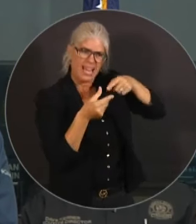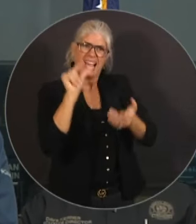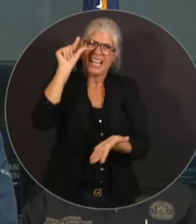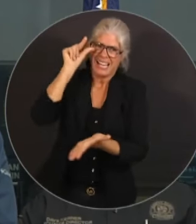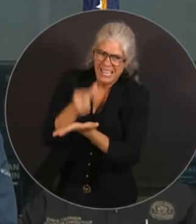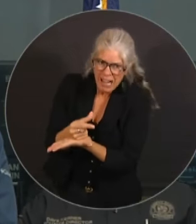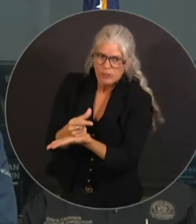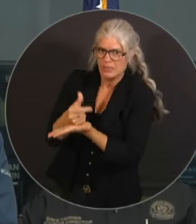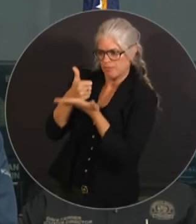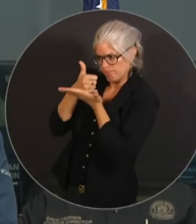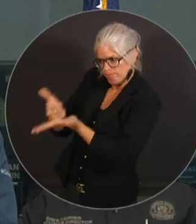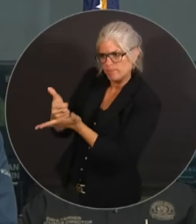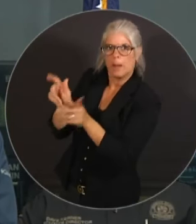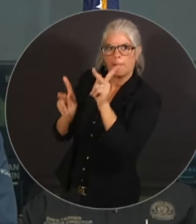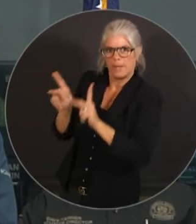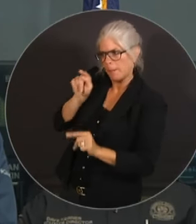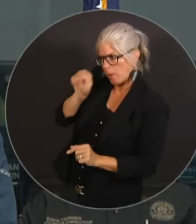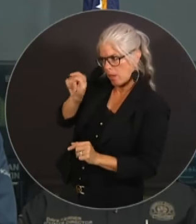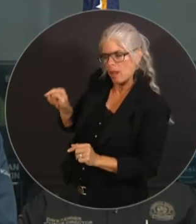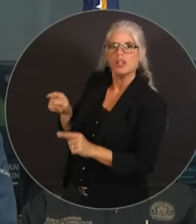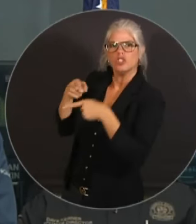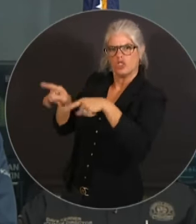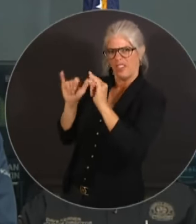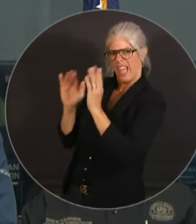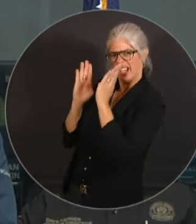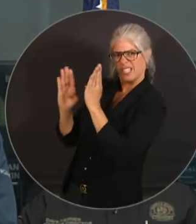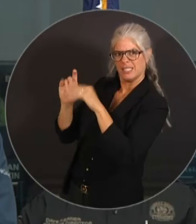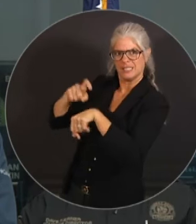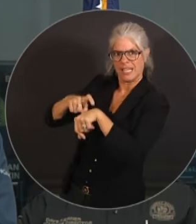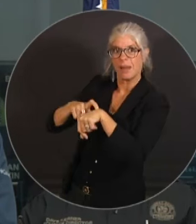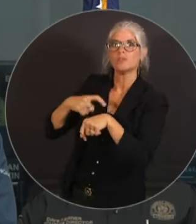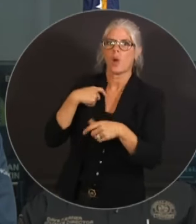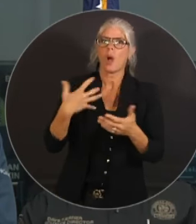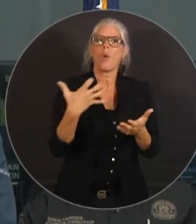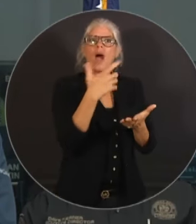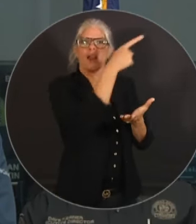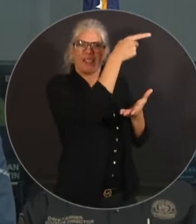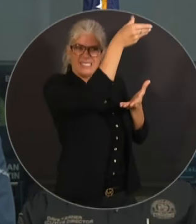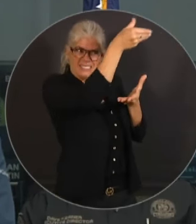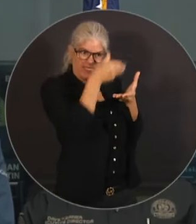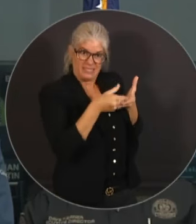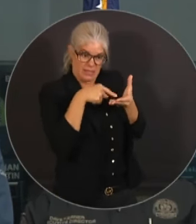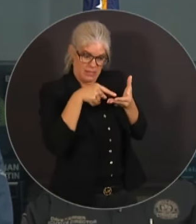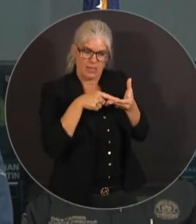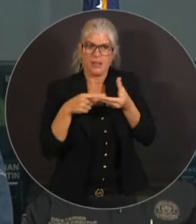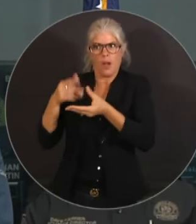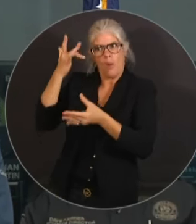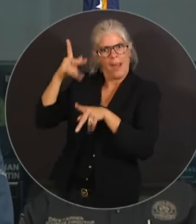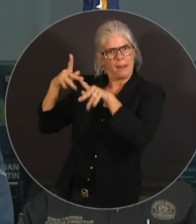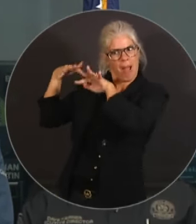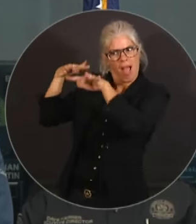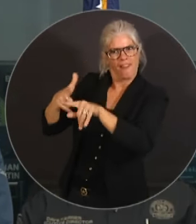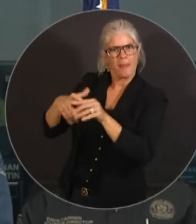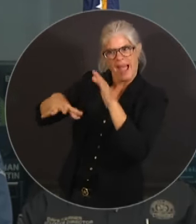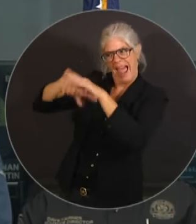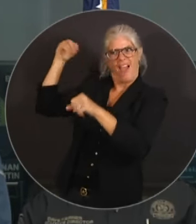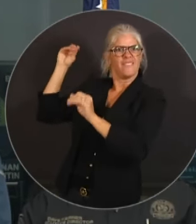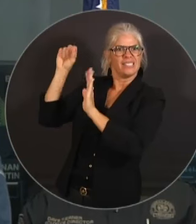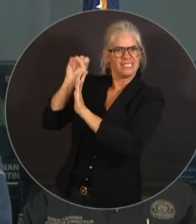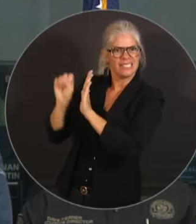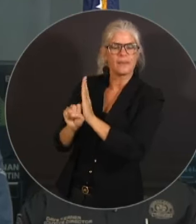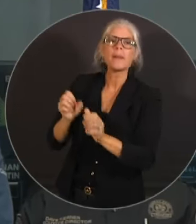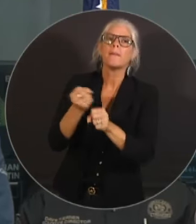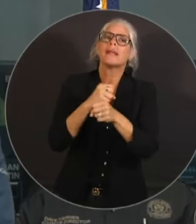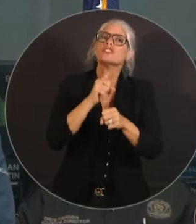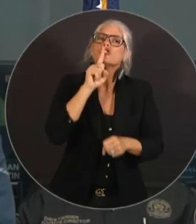time, and we do believe that we'll be successful at getting those haulers to come in from around the country. Please make sure you look at